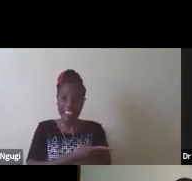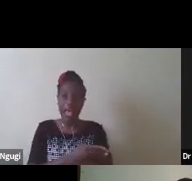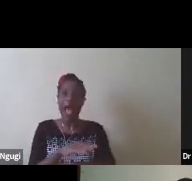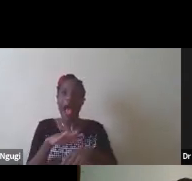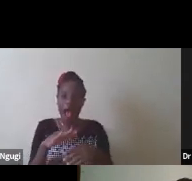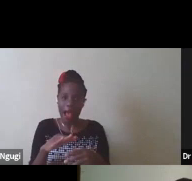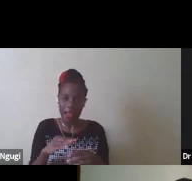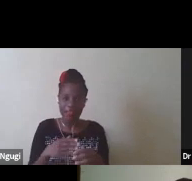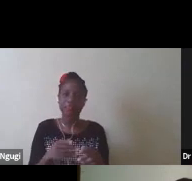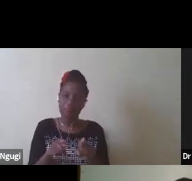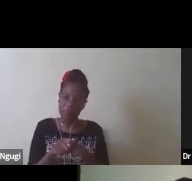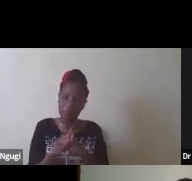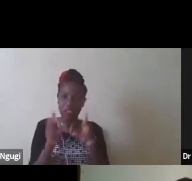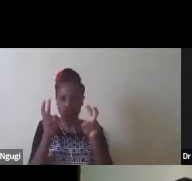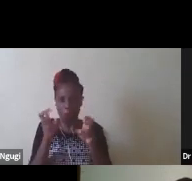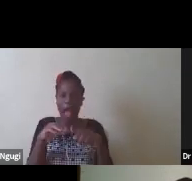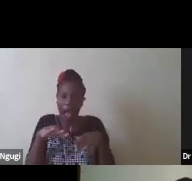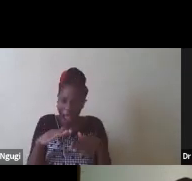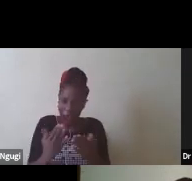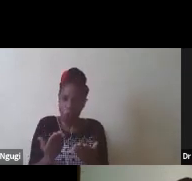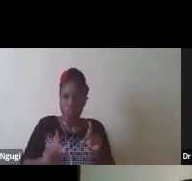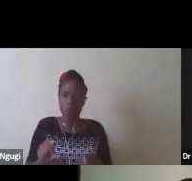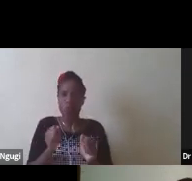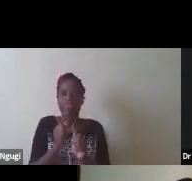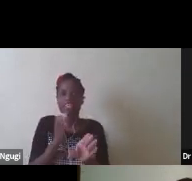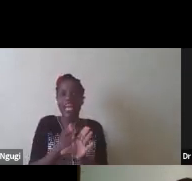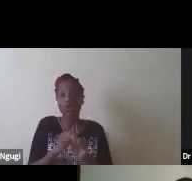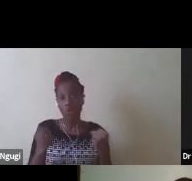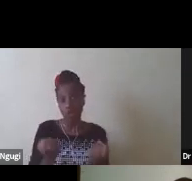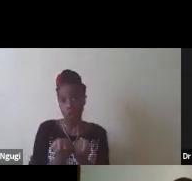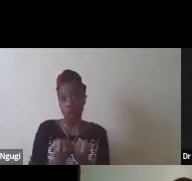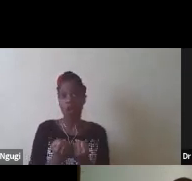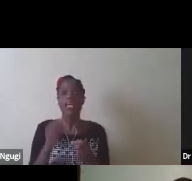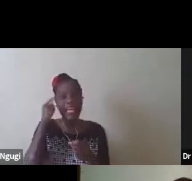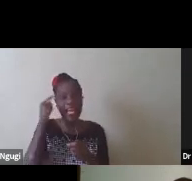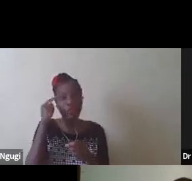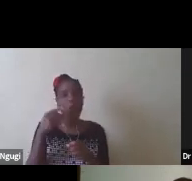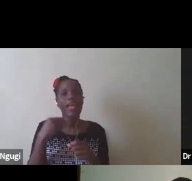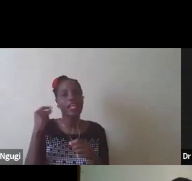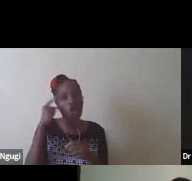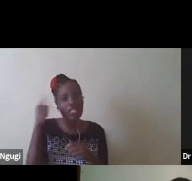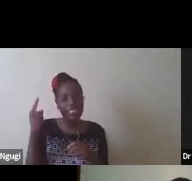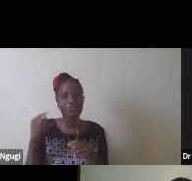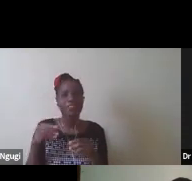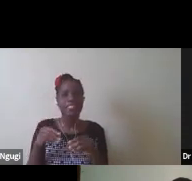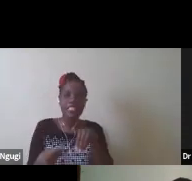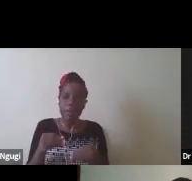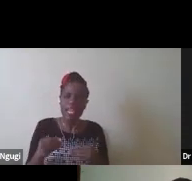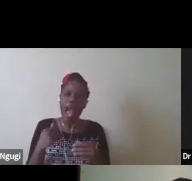theme, and we checked in on do persons with psychosocial, intellectual, and cognitive disabilities have a